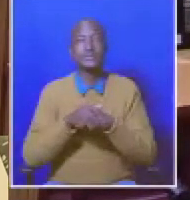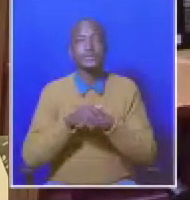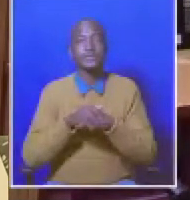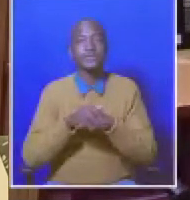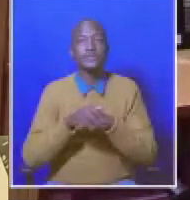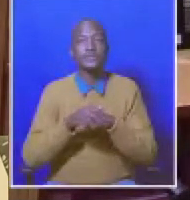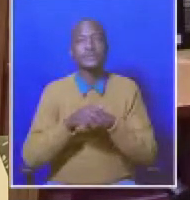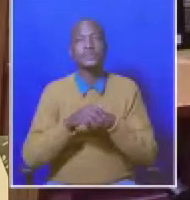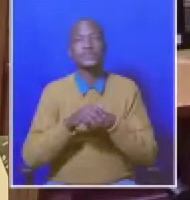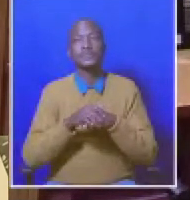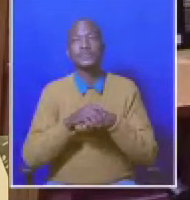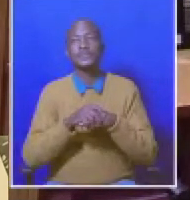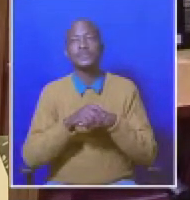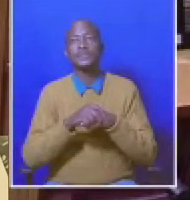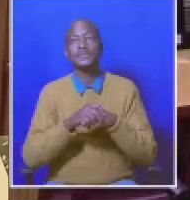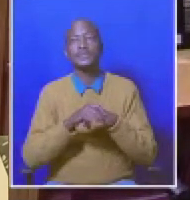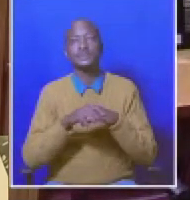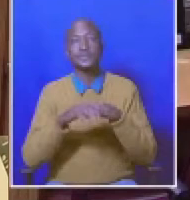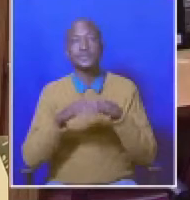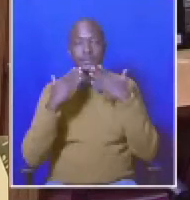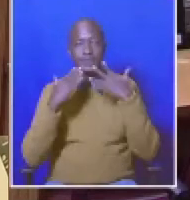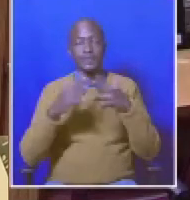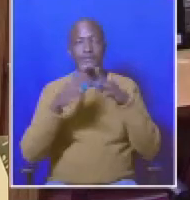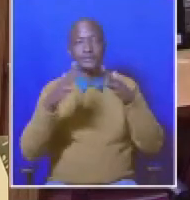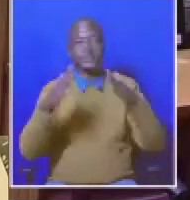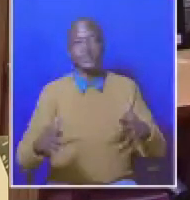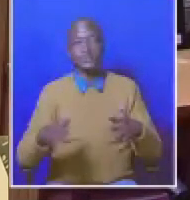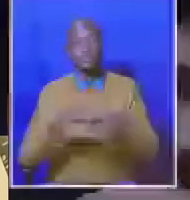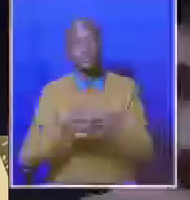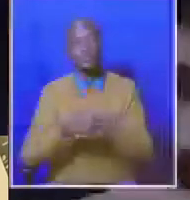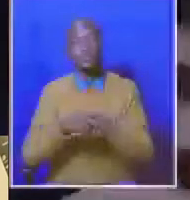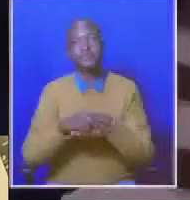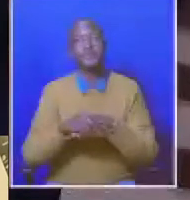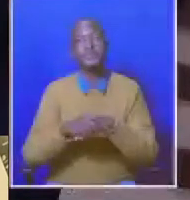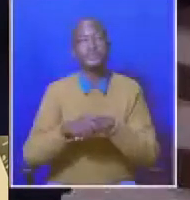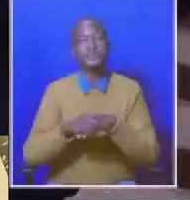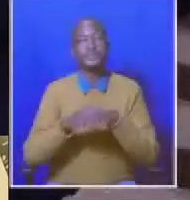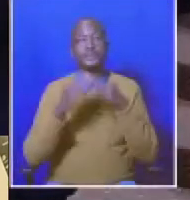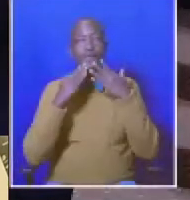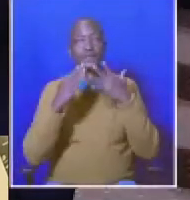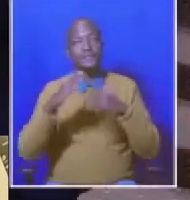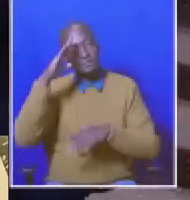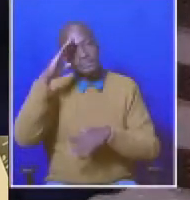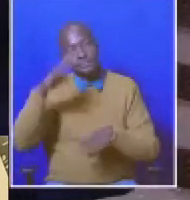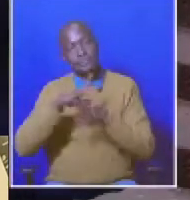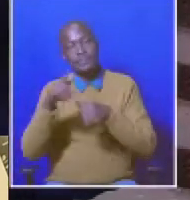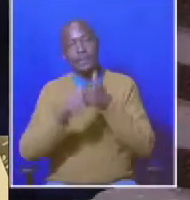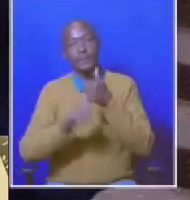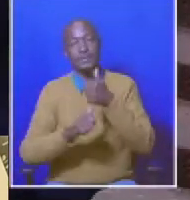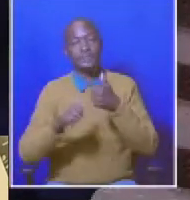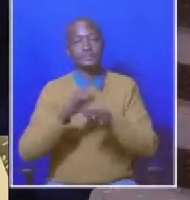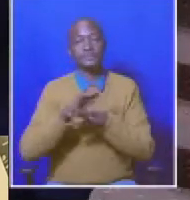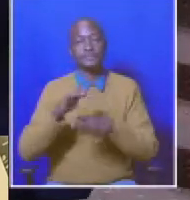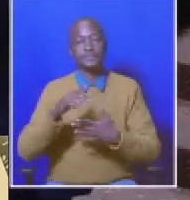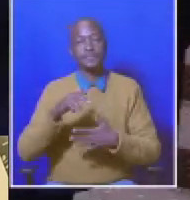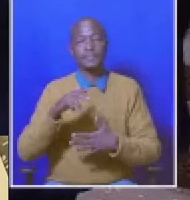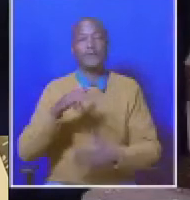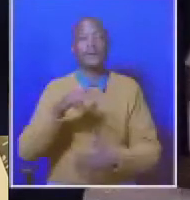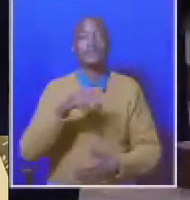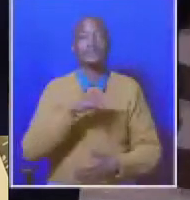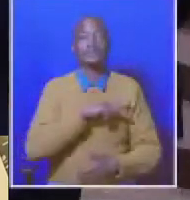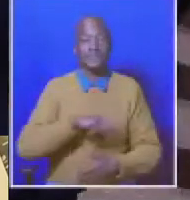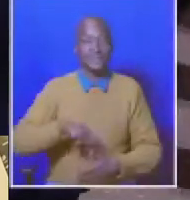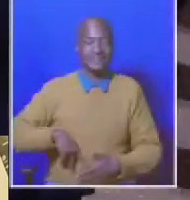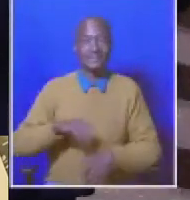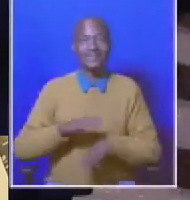Thank you very much, Honorable Chair. Greetings to the Honorable Deputy President. The